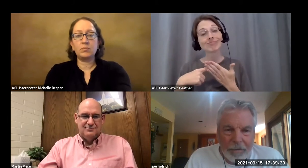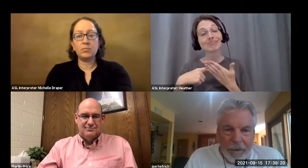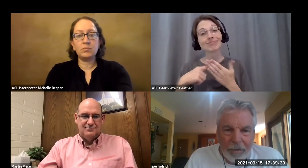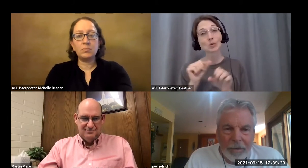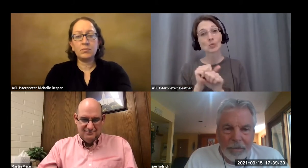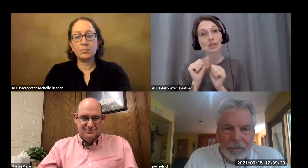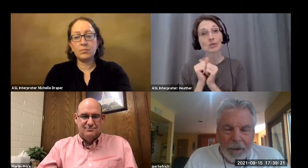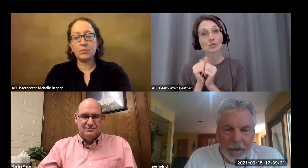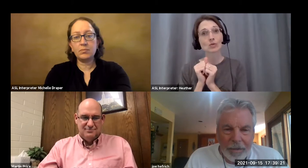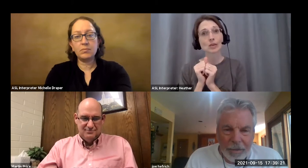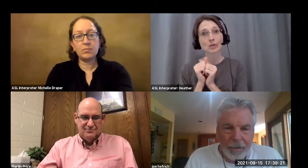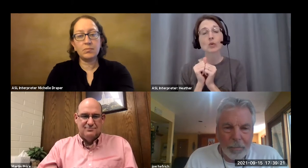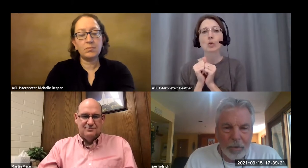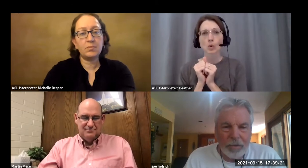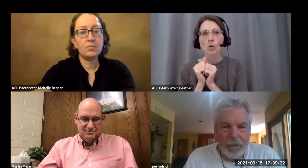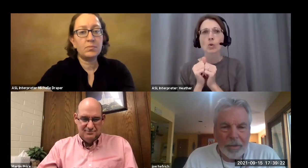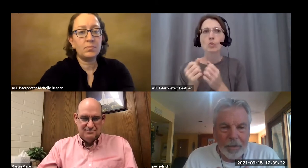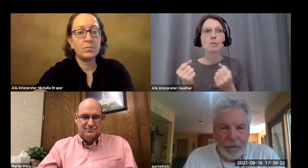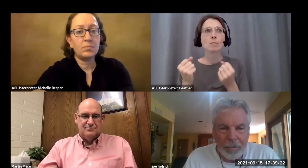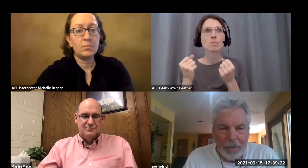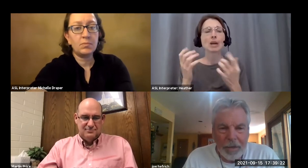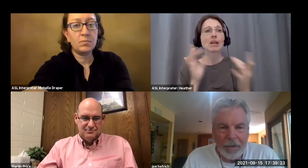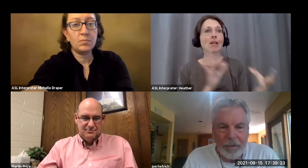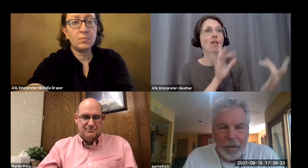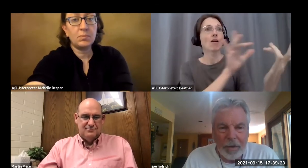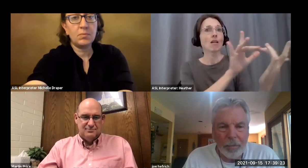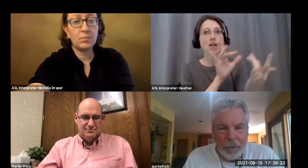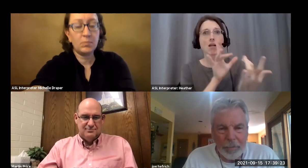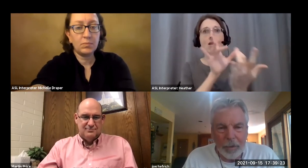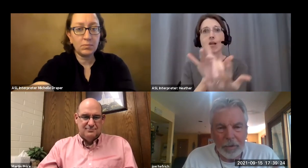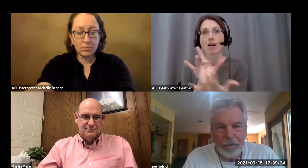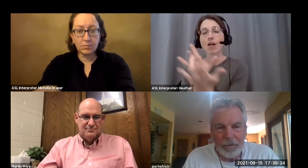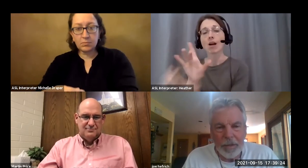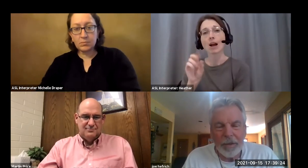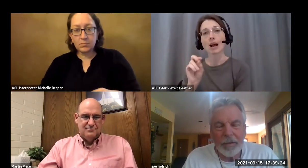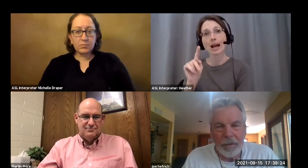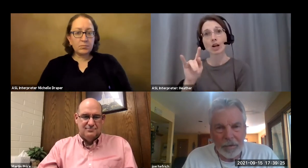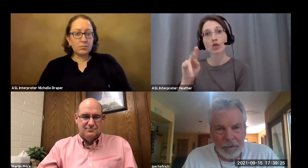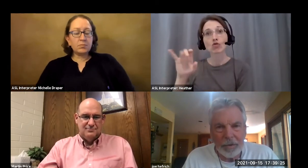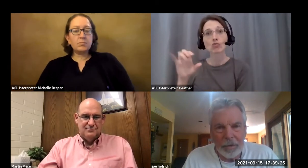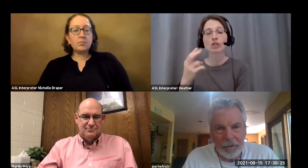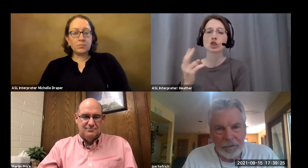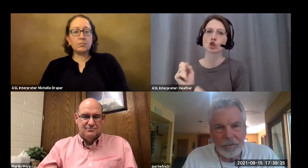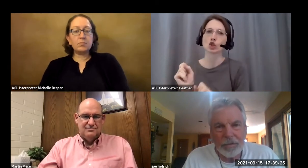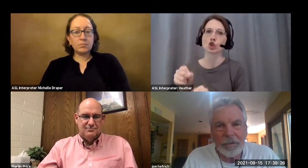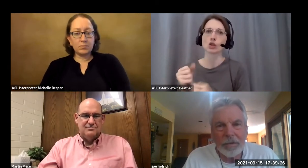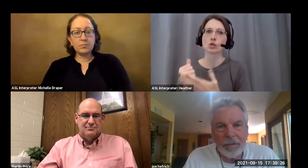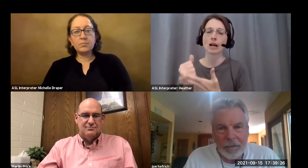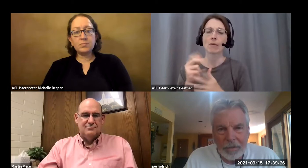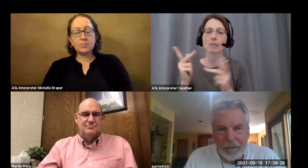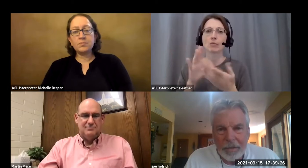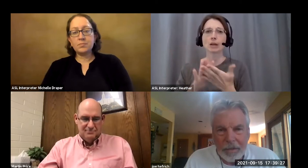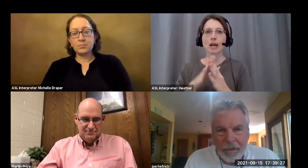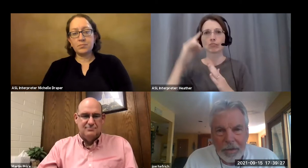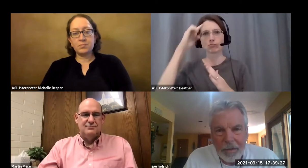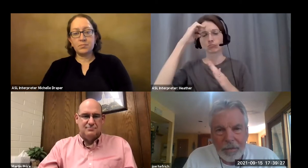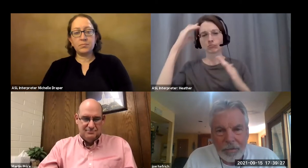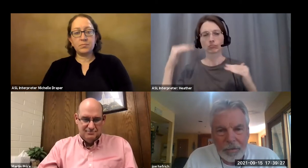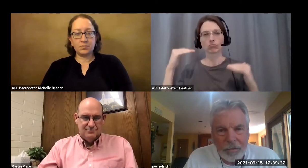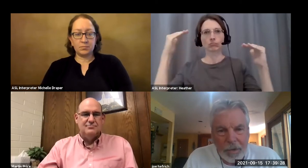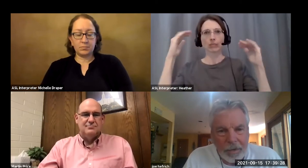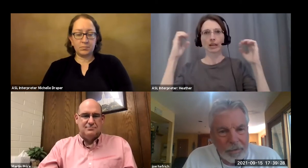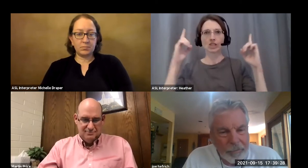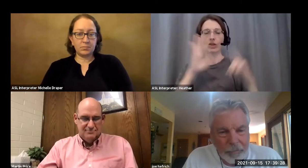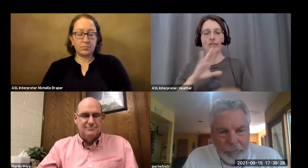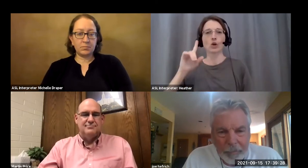There's a lot of outreach, I think personally, that could be done to help people understand their hearing loss.